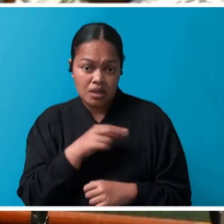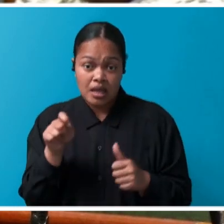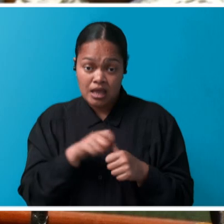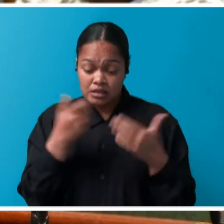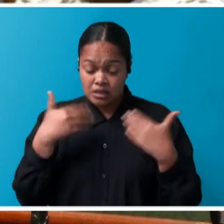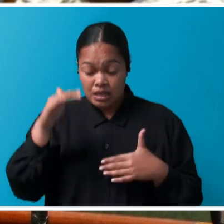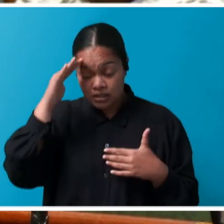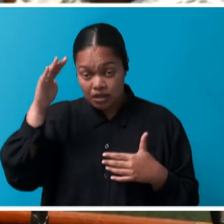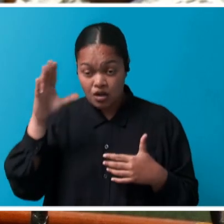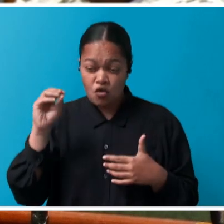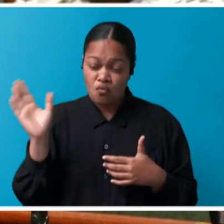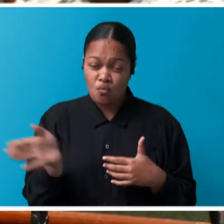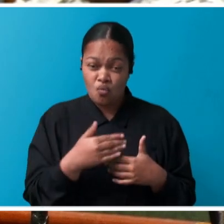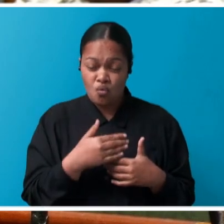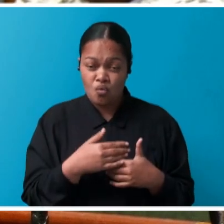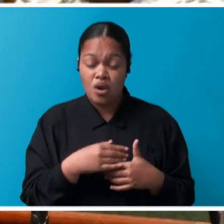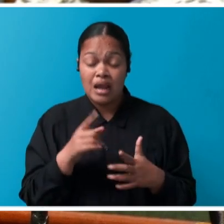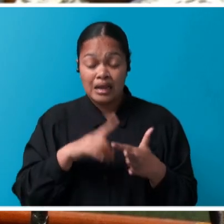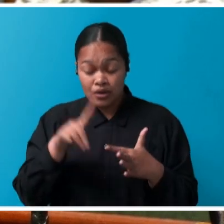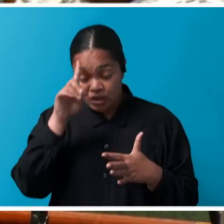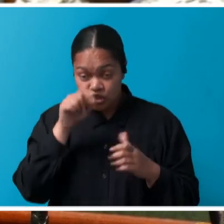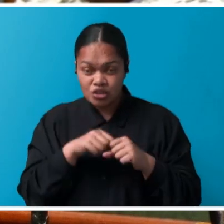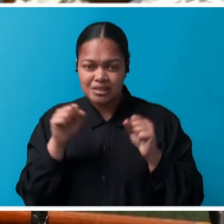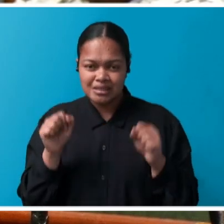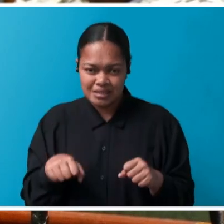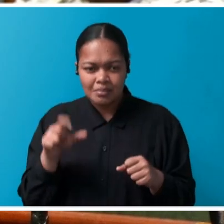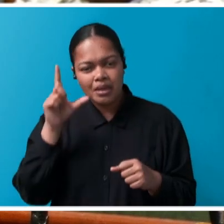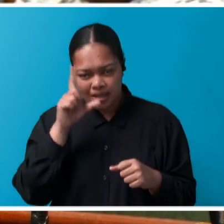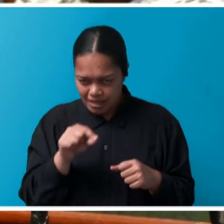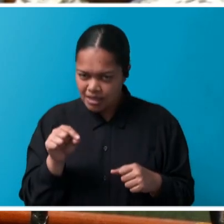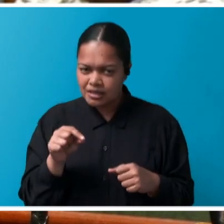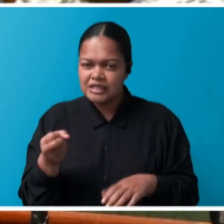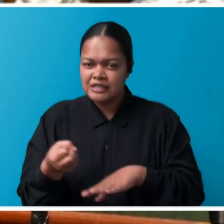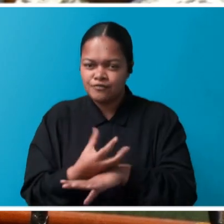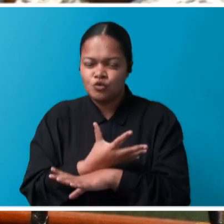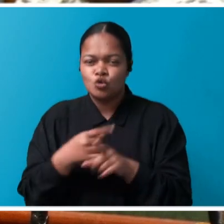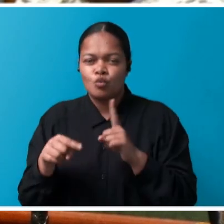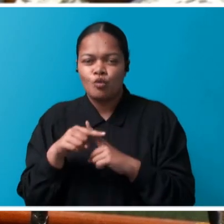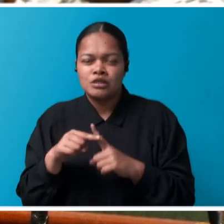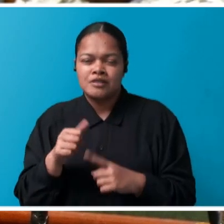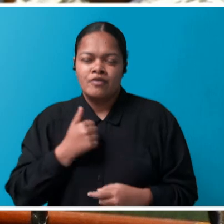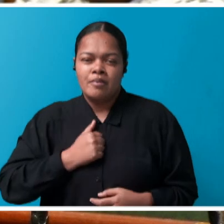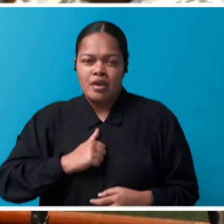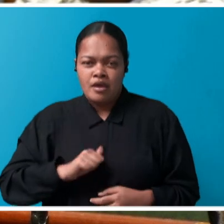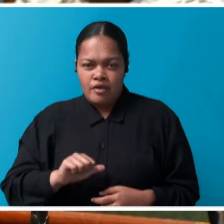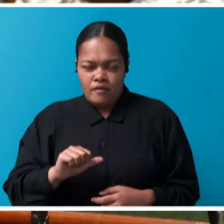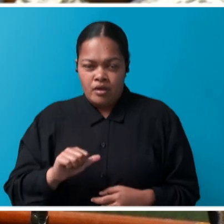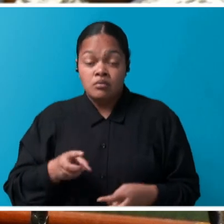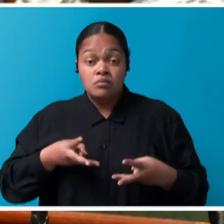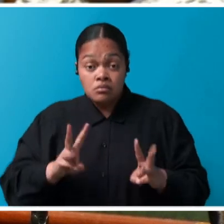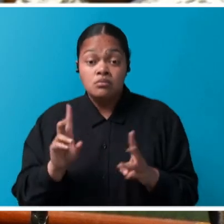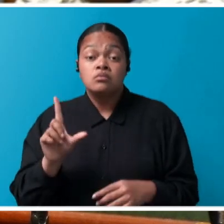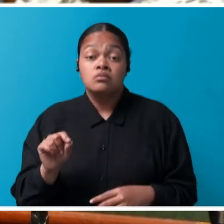for these evils. The education system can, of course, influence positive behavior. The way to do